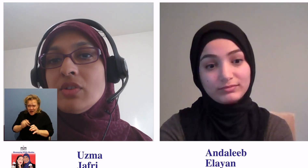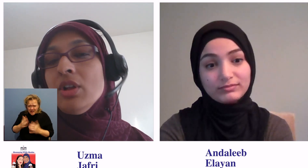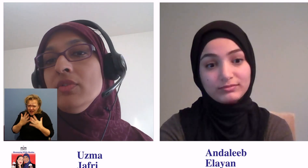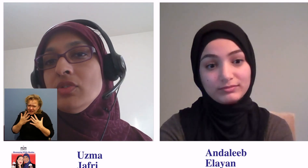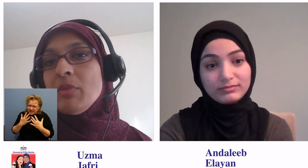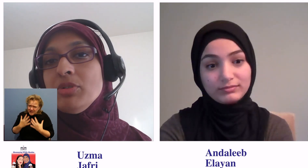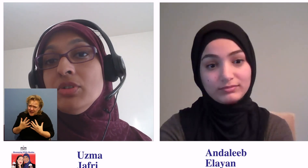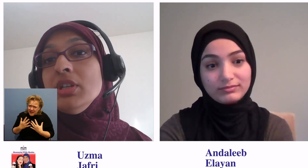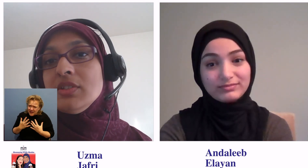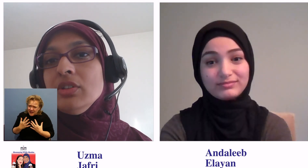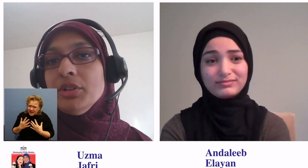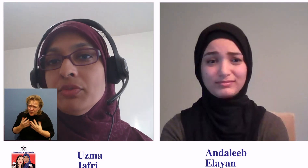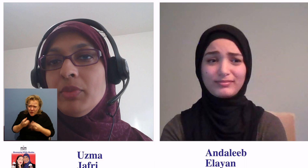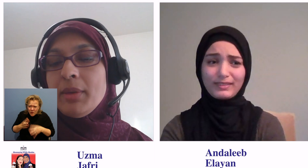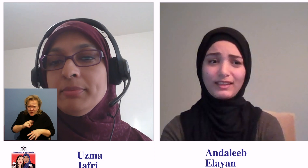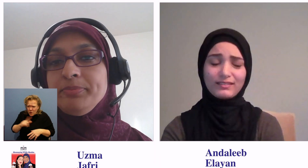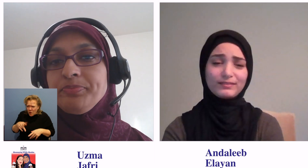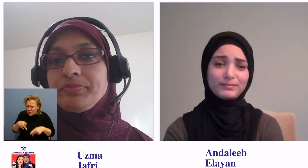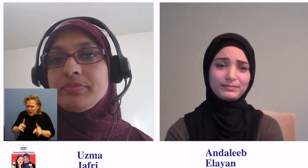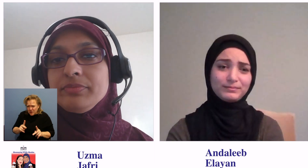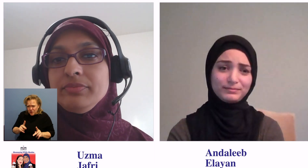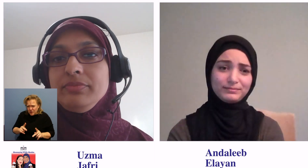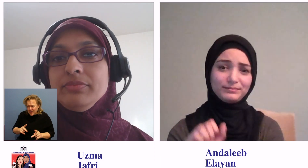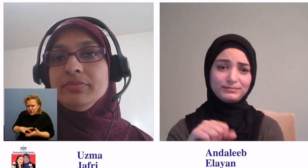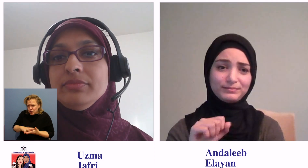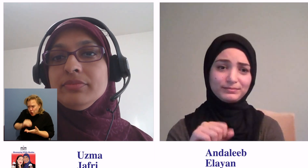we lost all of those opportunities to learn from them.